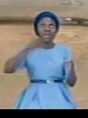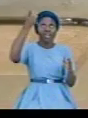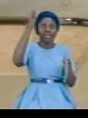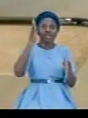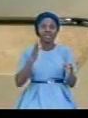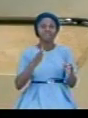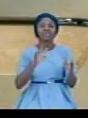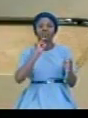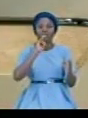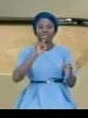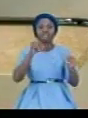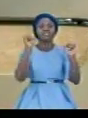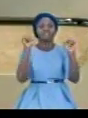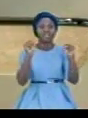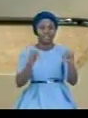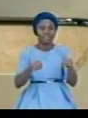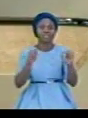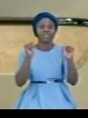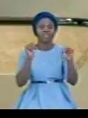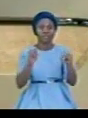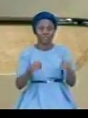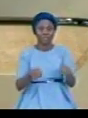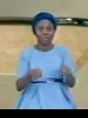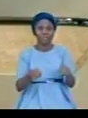save. Able,